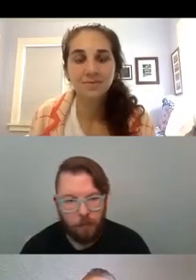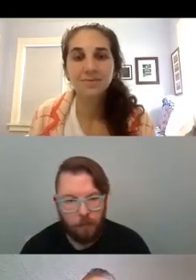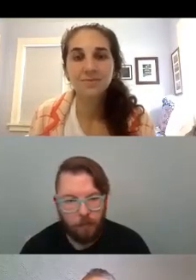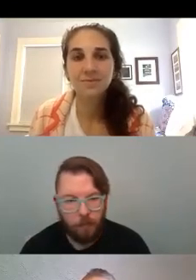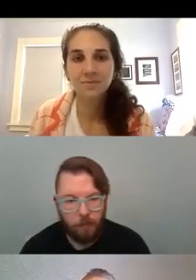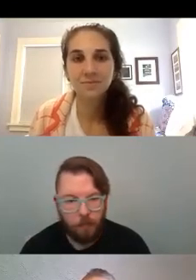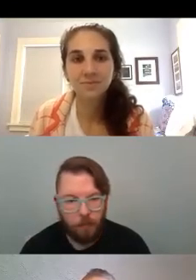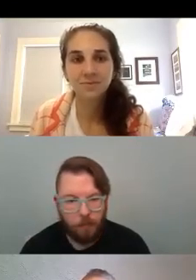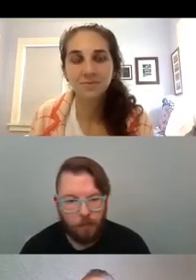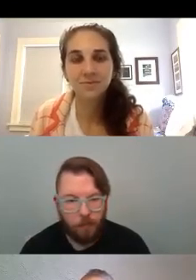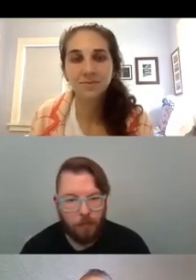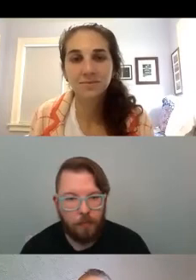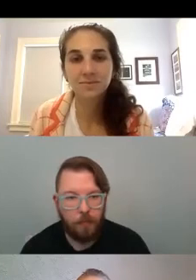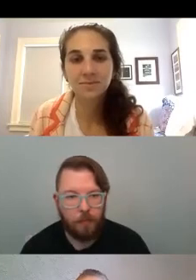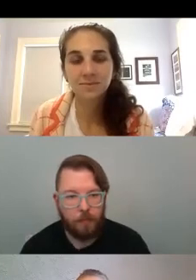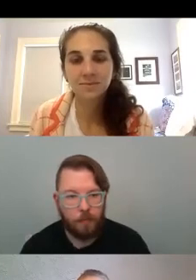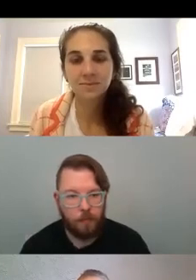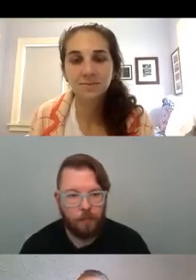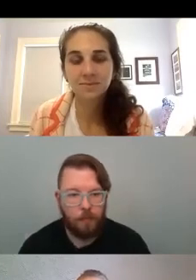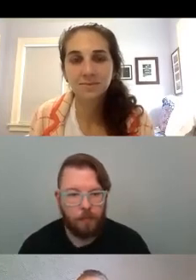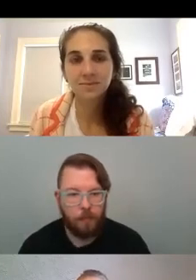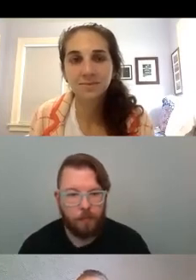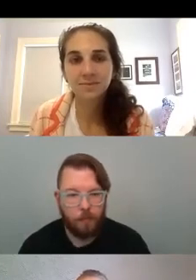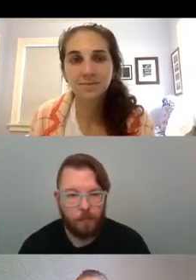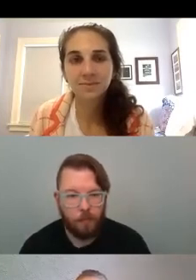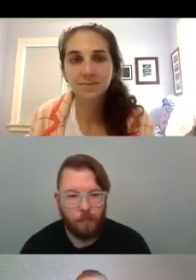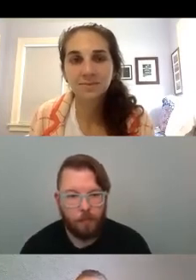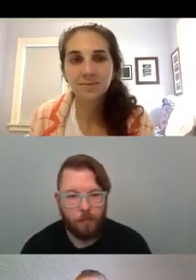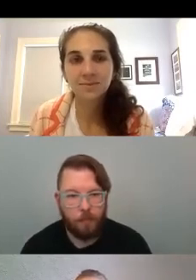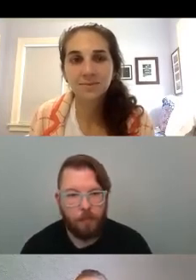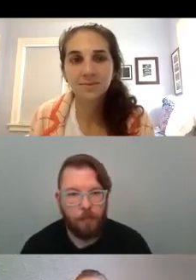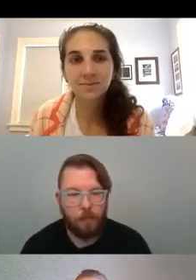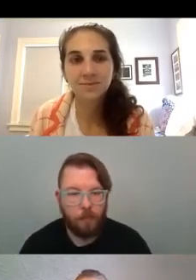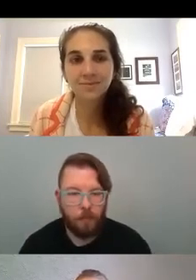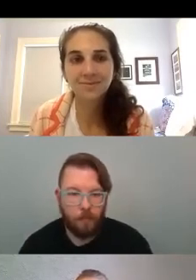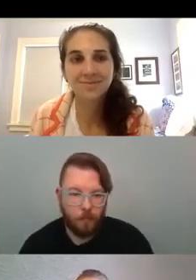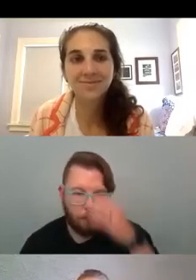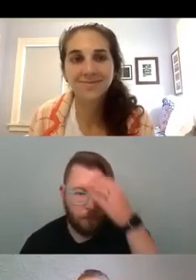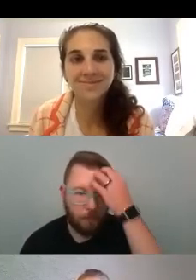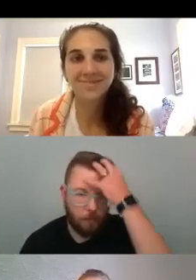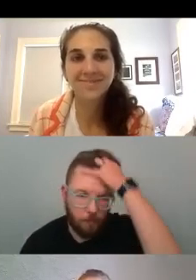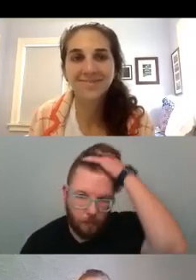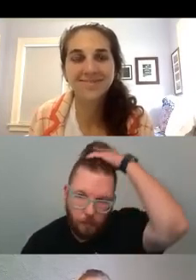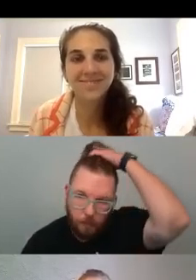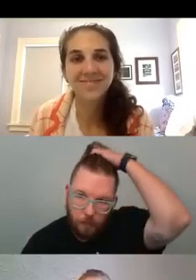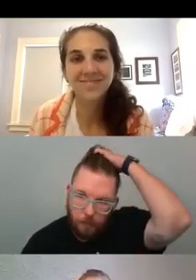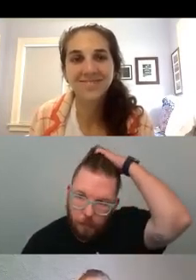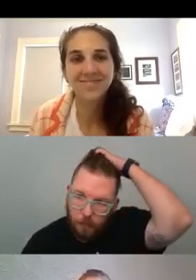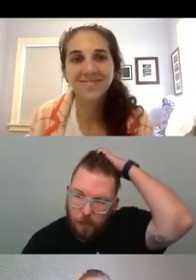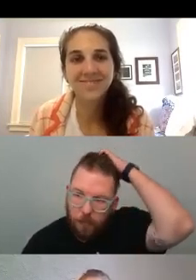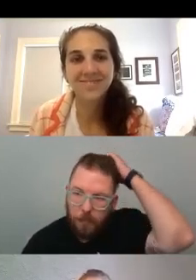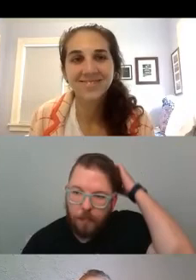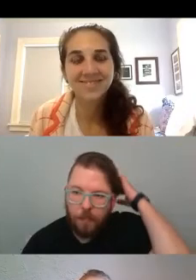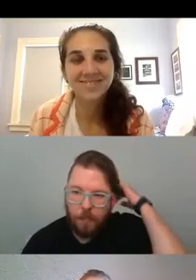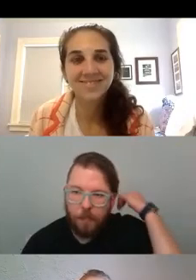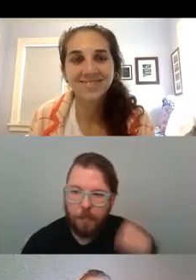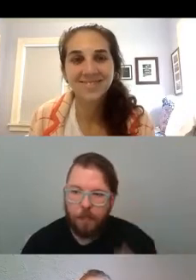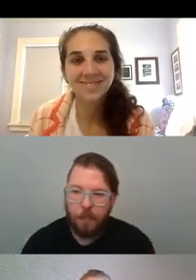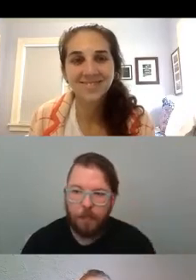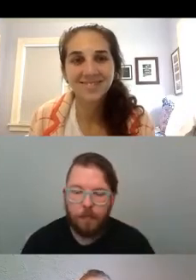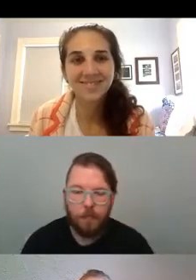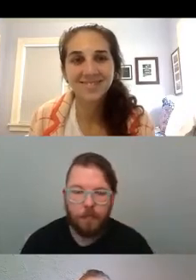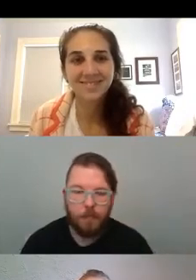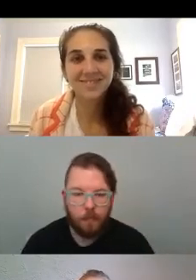Another shared, the person on the second floor, which is a gallery space for those of you who haven't been in our building physically, was